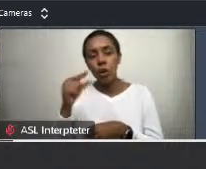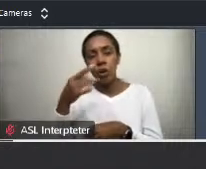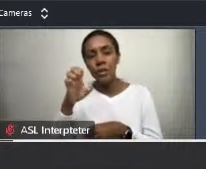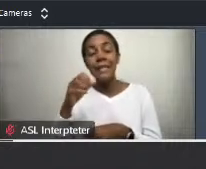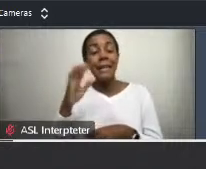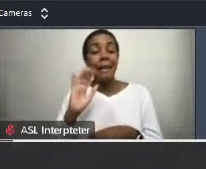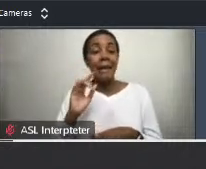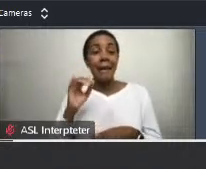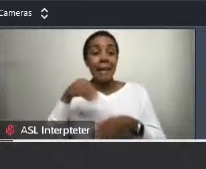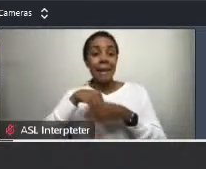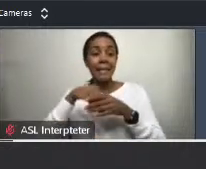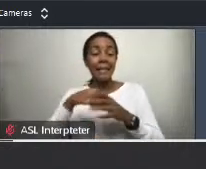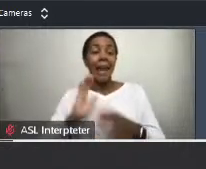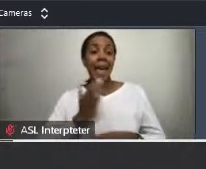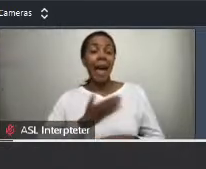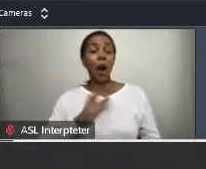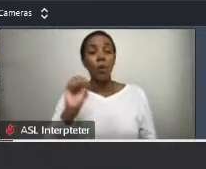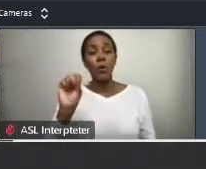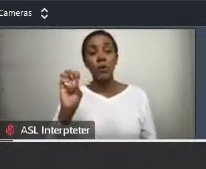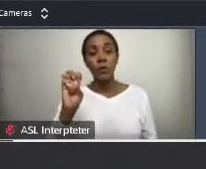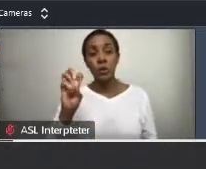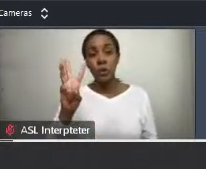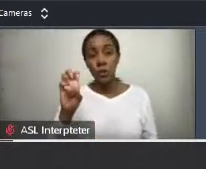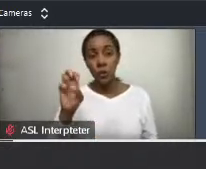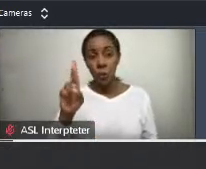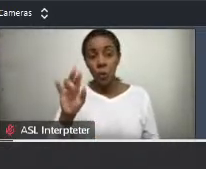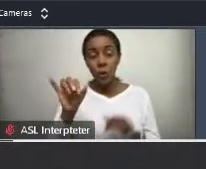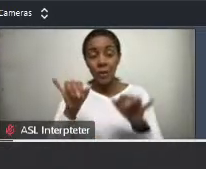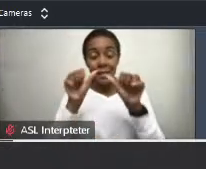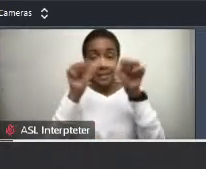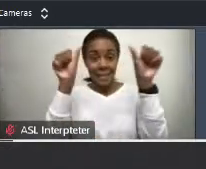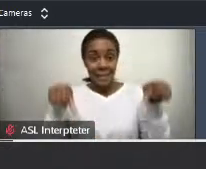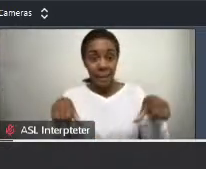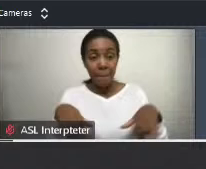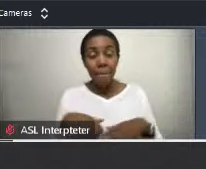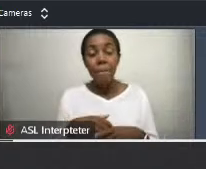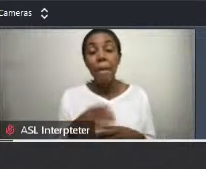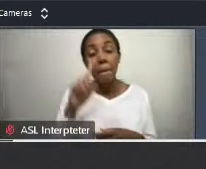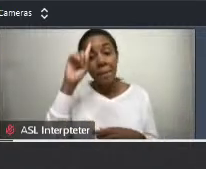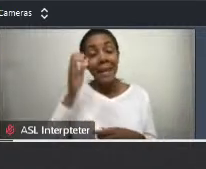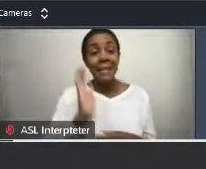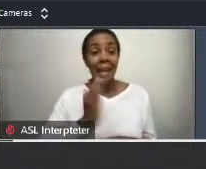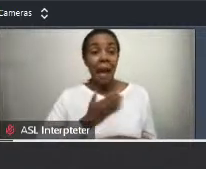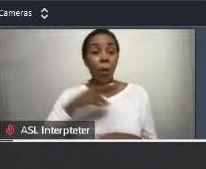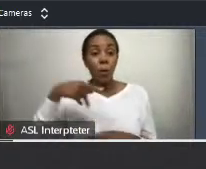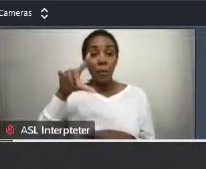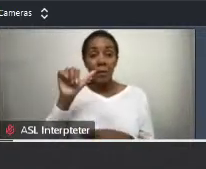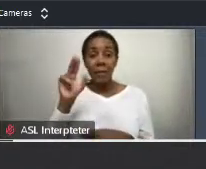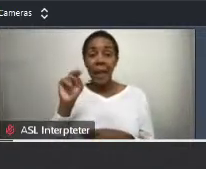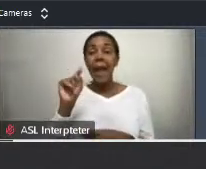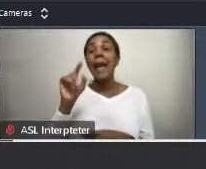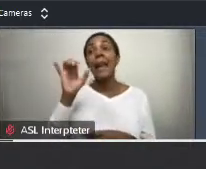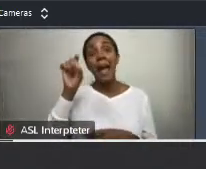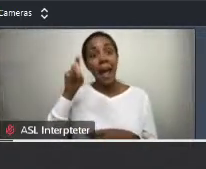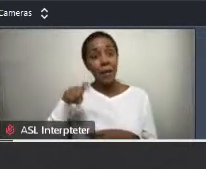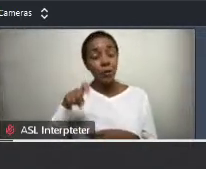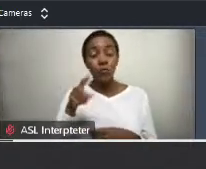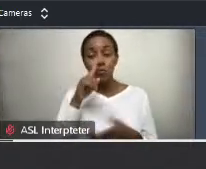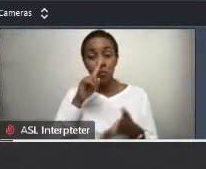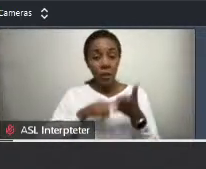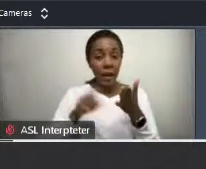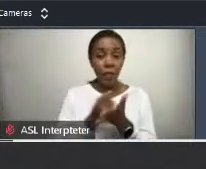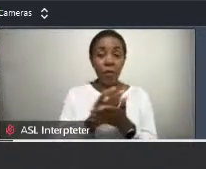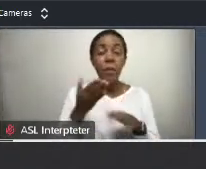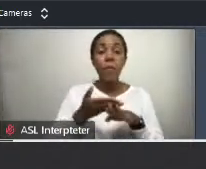convey, and treat, because our plants have to treat everything before we discharge it to the river. And our permit state sets those limits